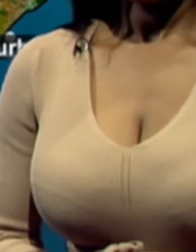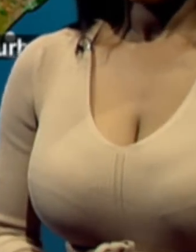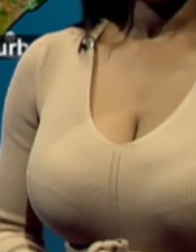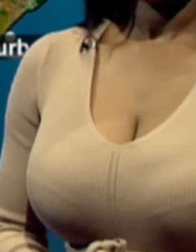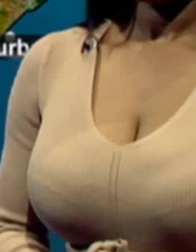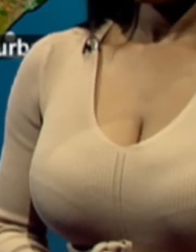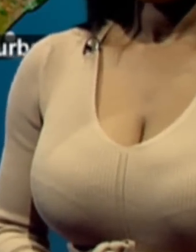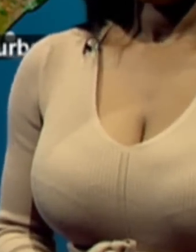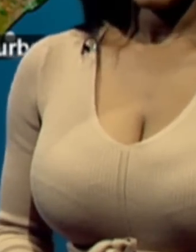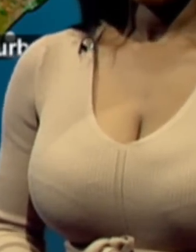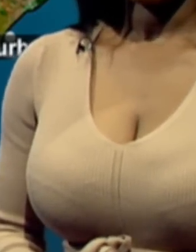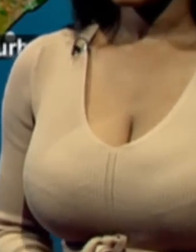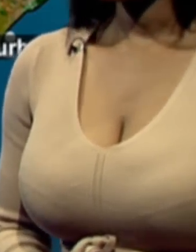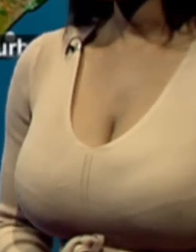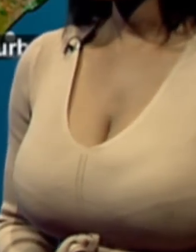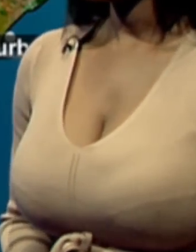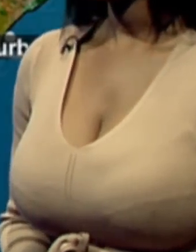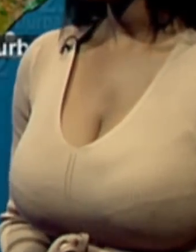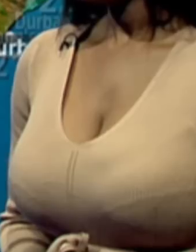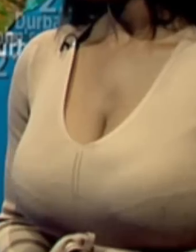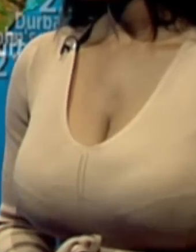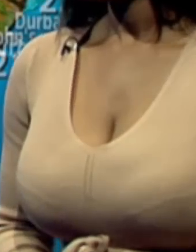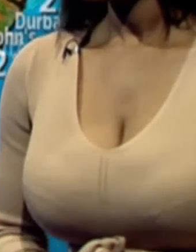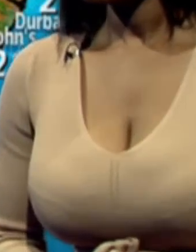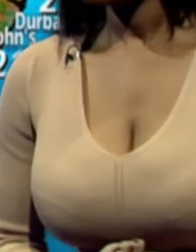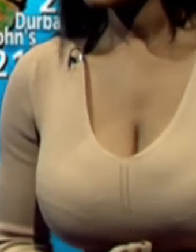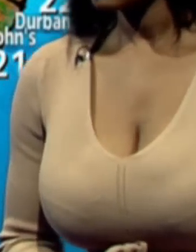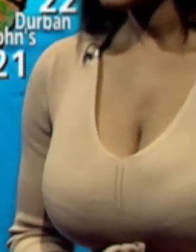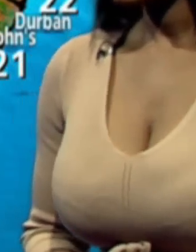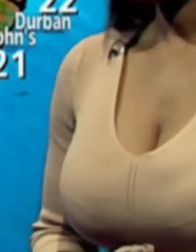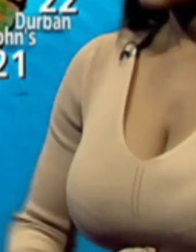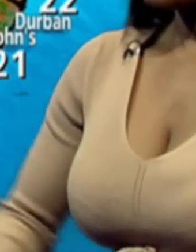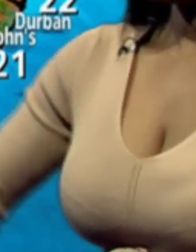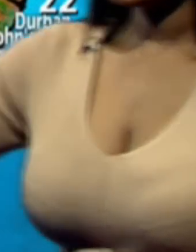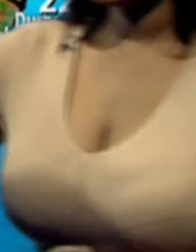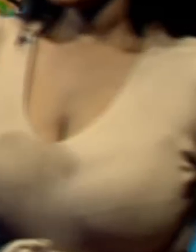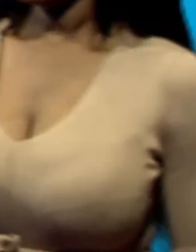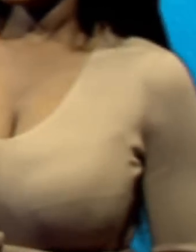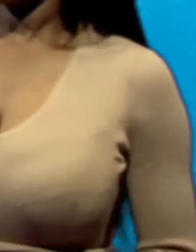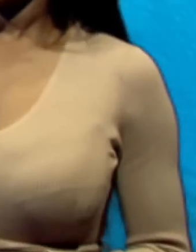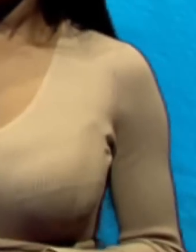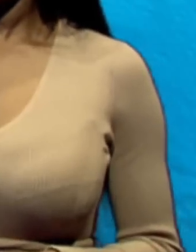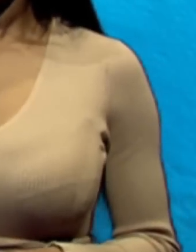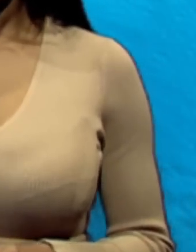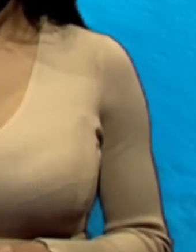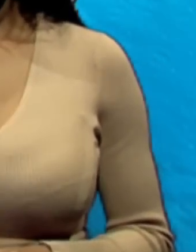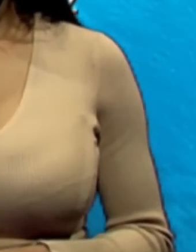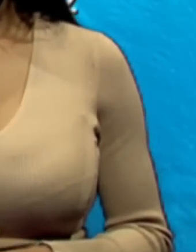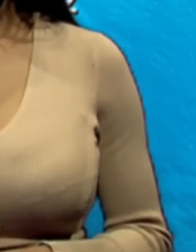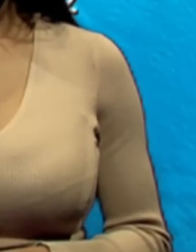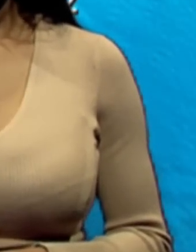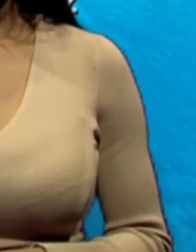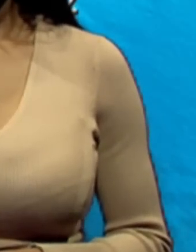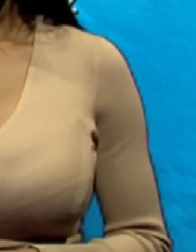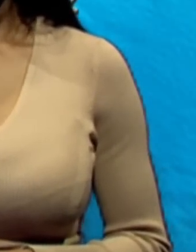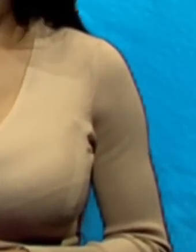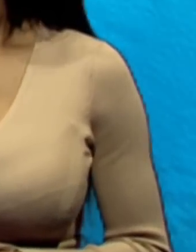dibe di na le gone go tswelela mo karolong ya Eastern Cape fa re lebelela di-temperature tsa rona Upington e tla nna le gone go itekanela ka digata